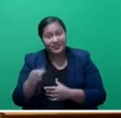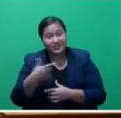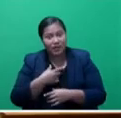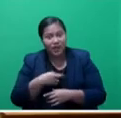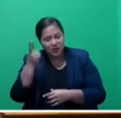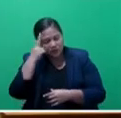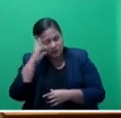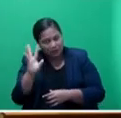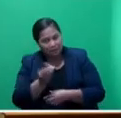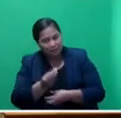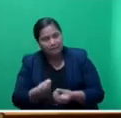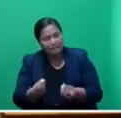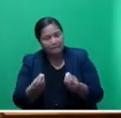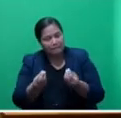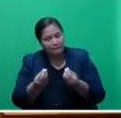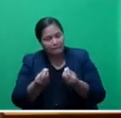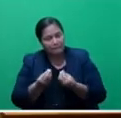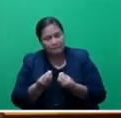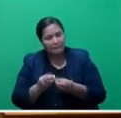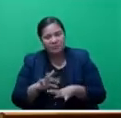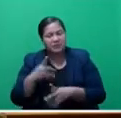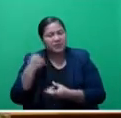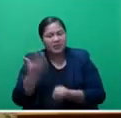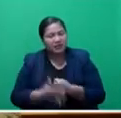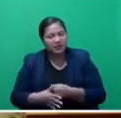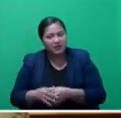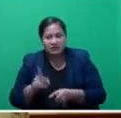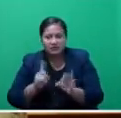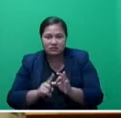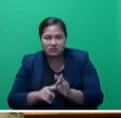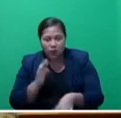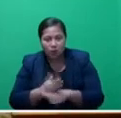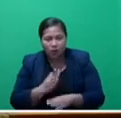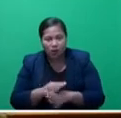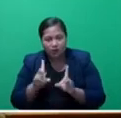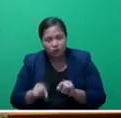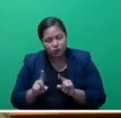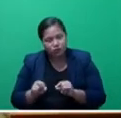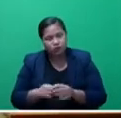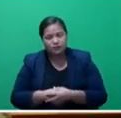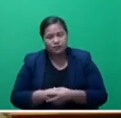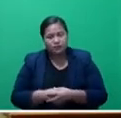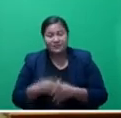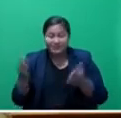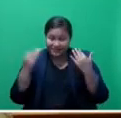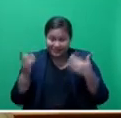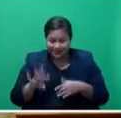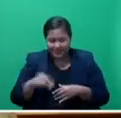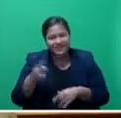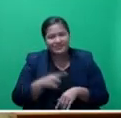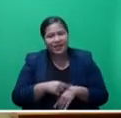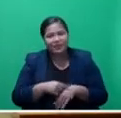silencing dissent and those who question the authority. Mr. Speaker, sir, may I take this opportunity to thank